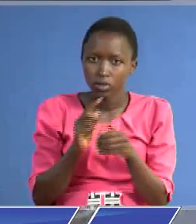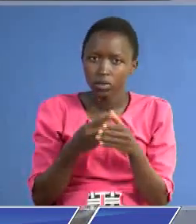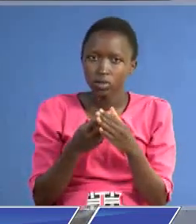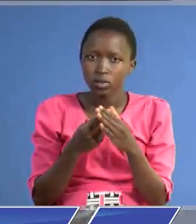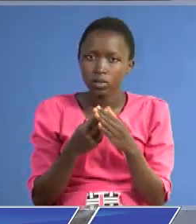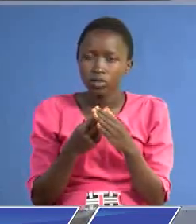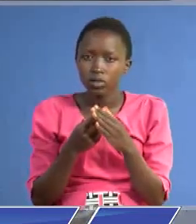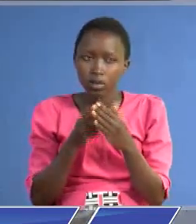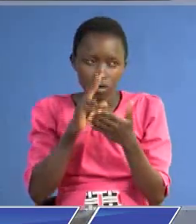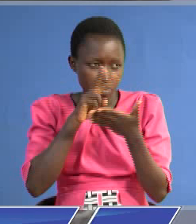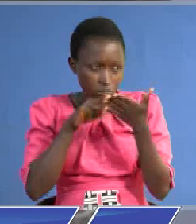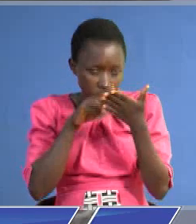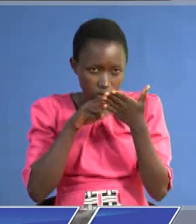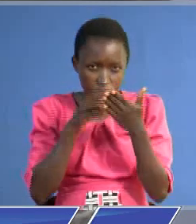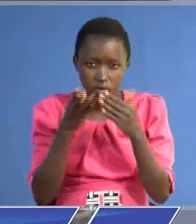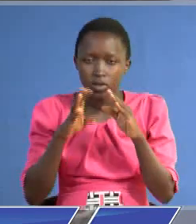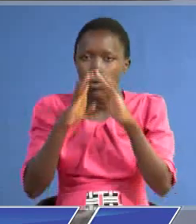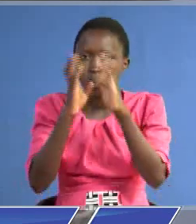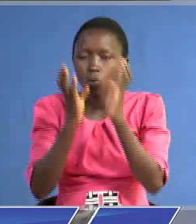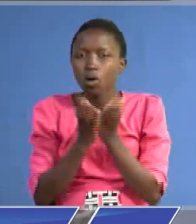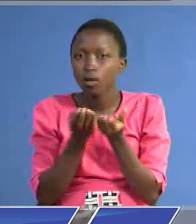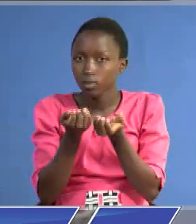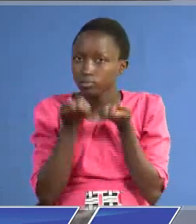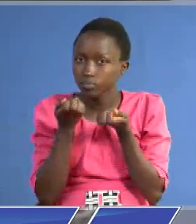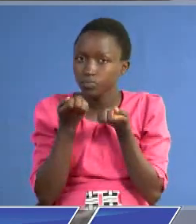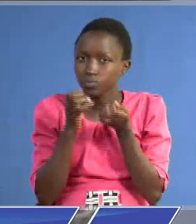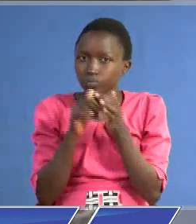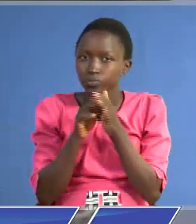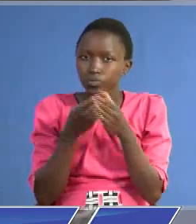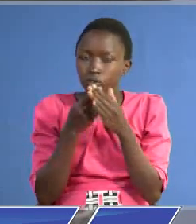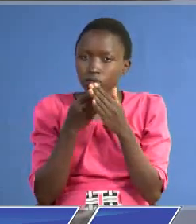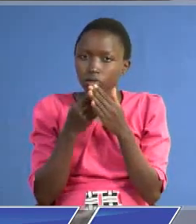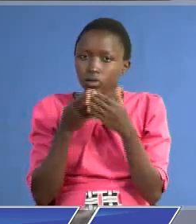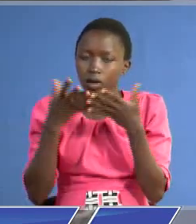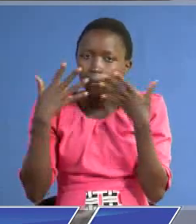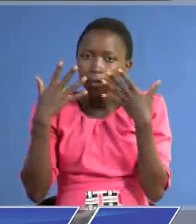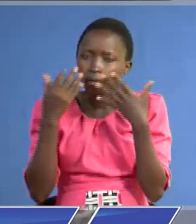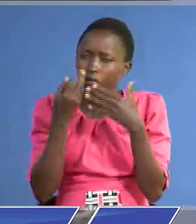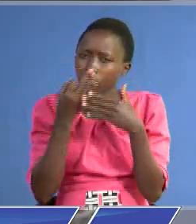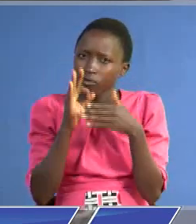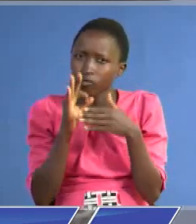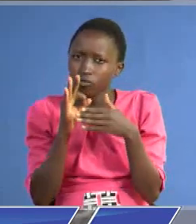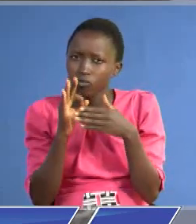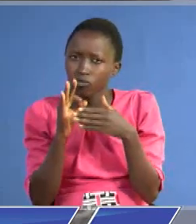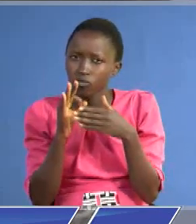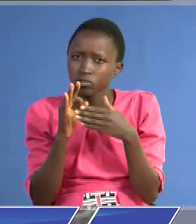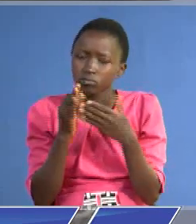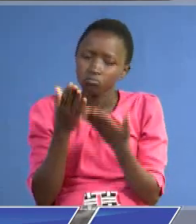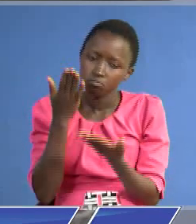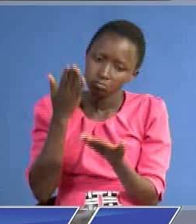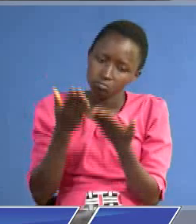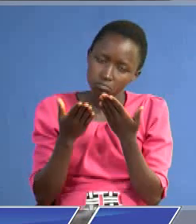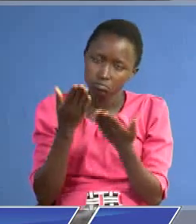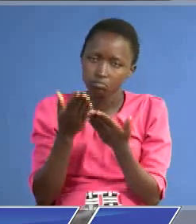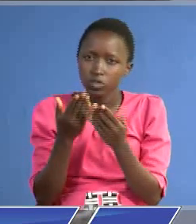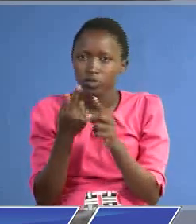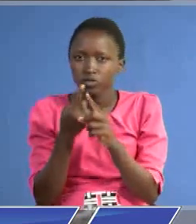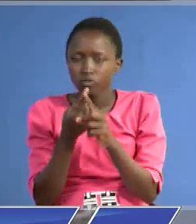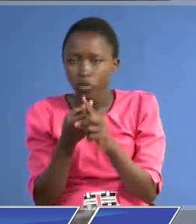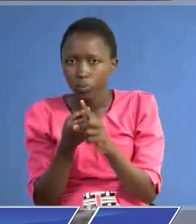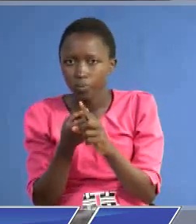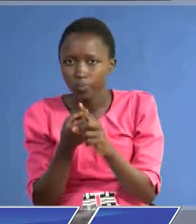Like most observatories around the world, it requires a breadth of skills that range